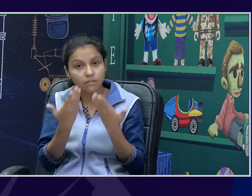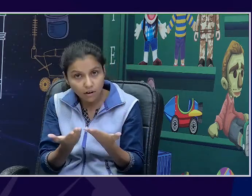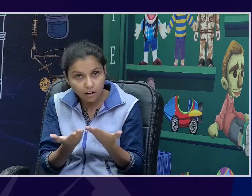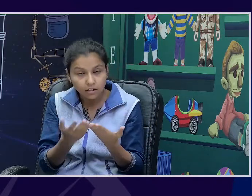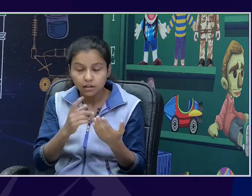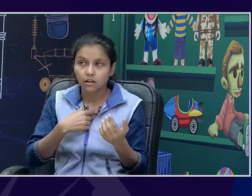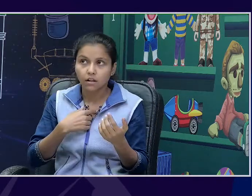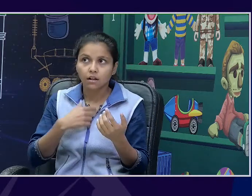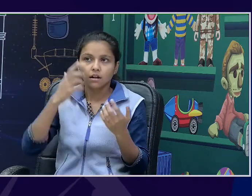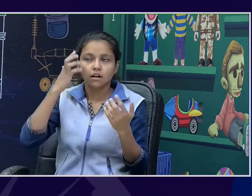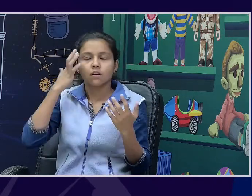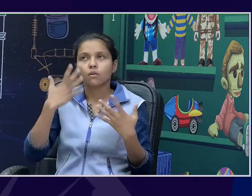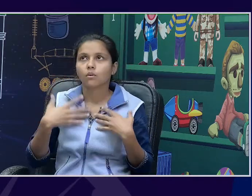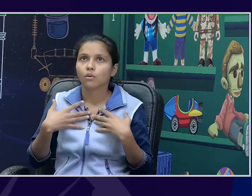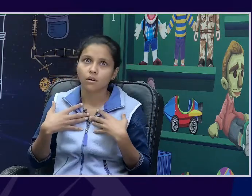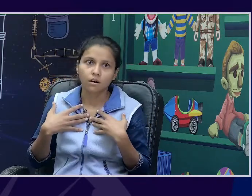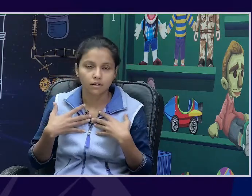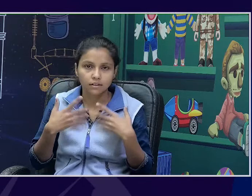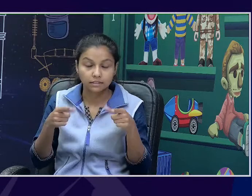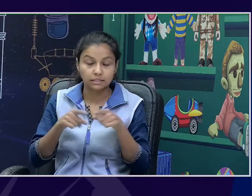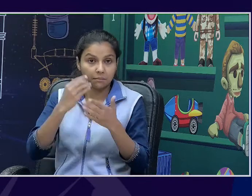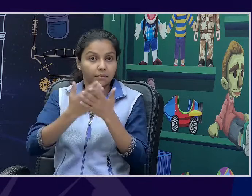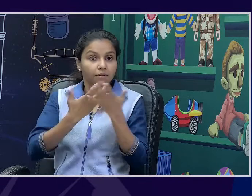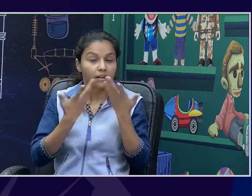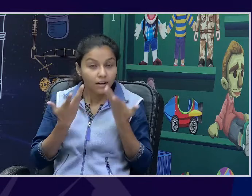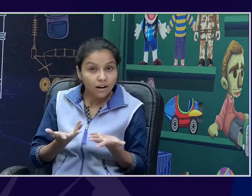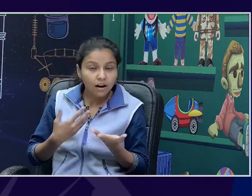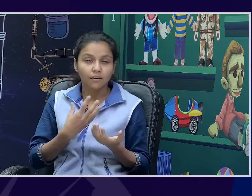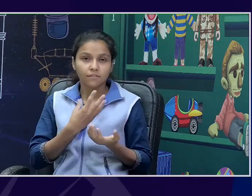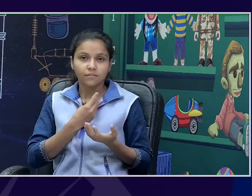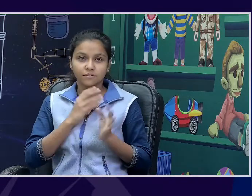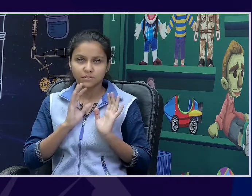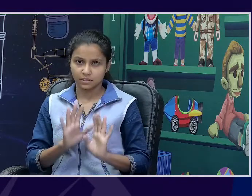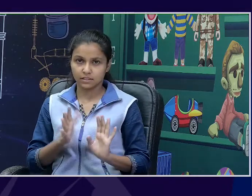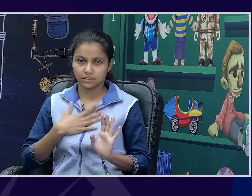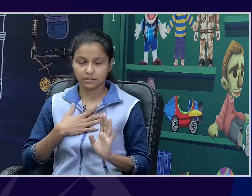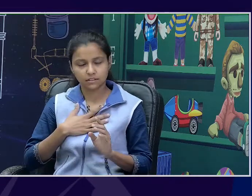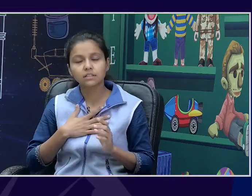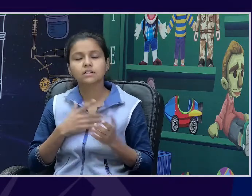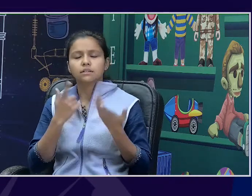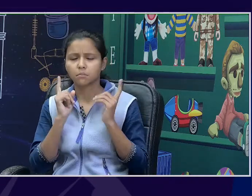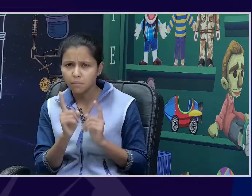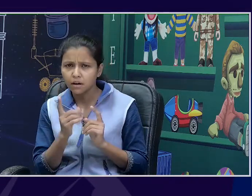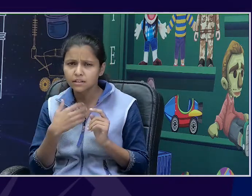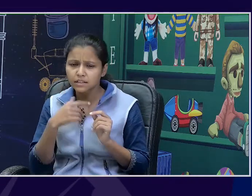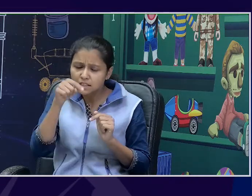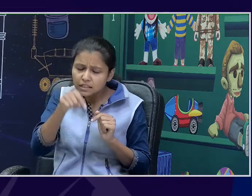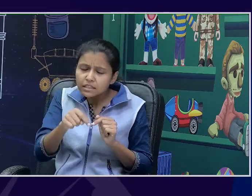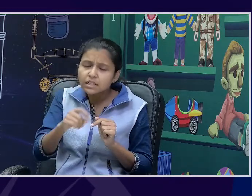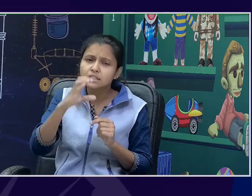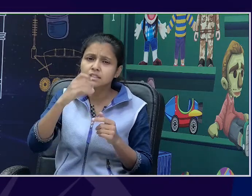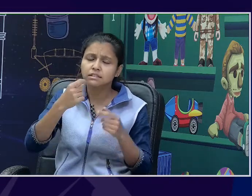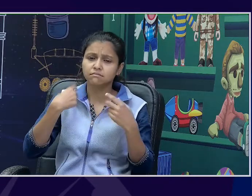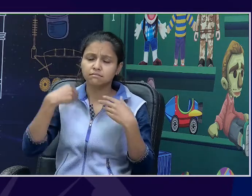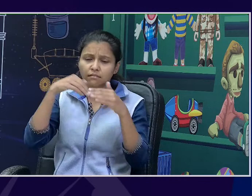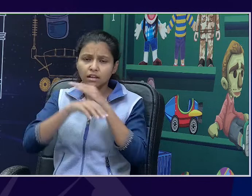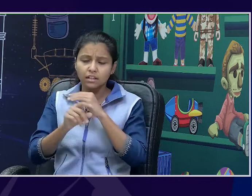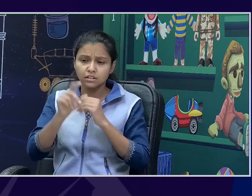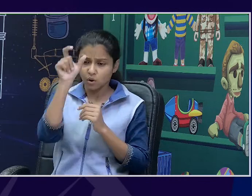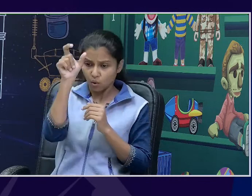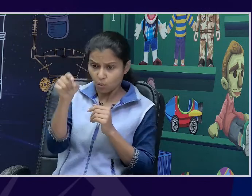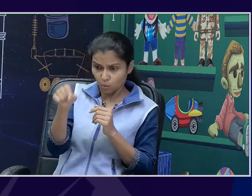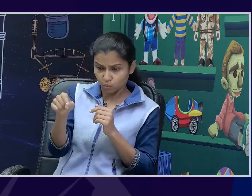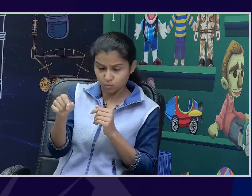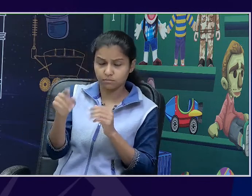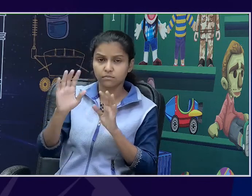not realize, once we are saved from something, our fear, it declines. But in this case, the author's fear